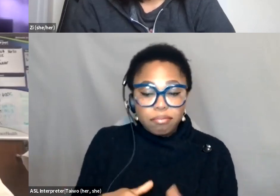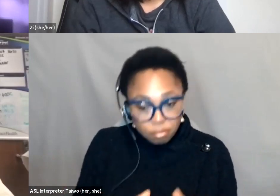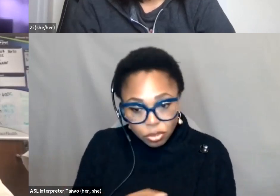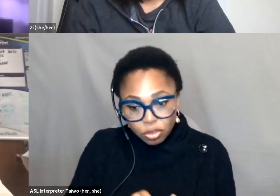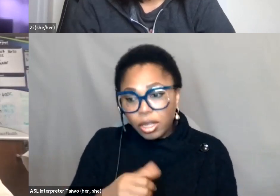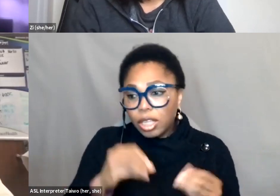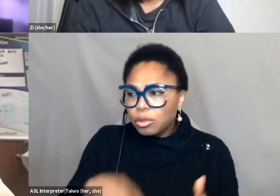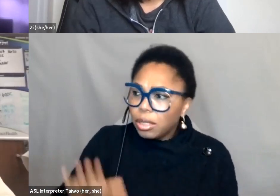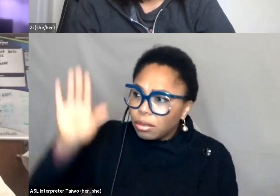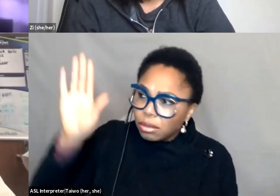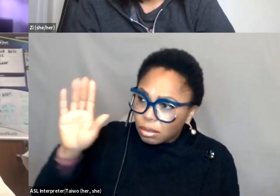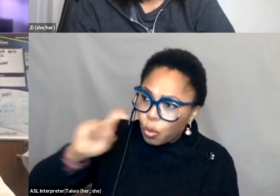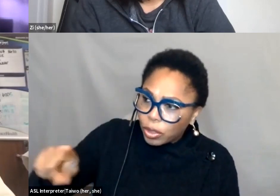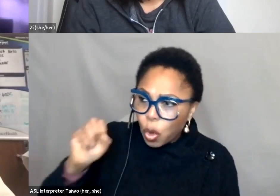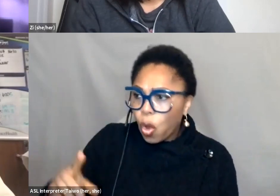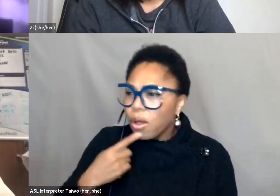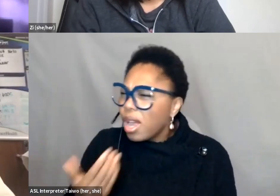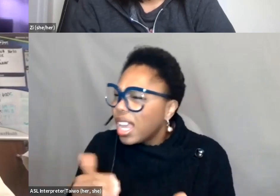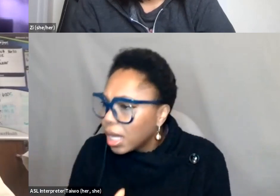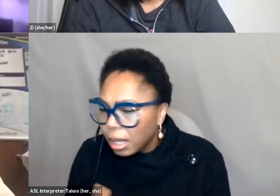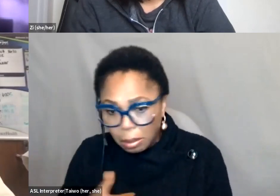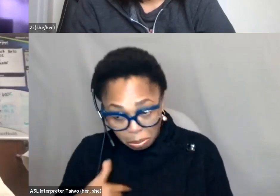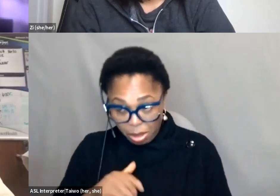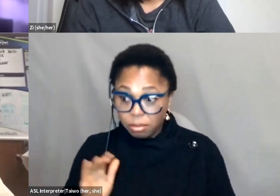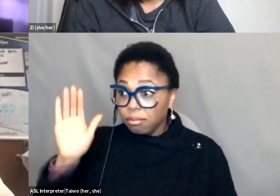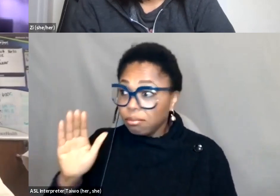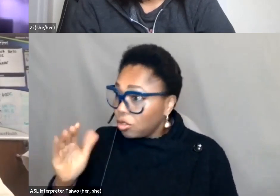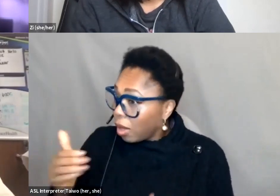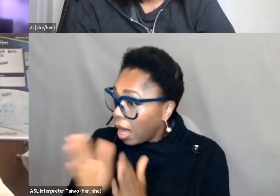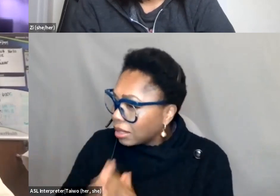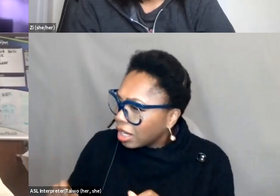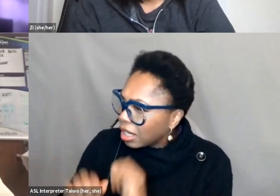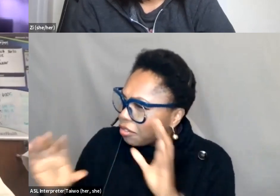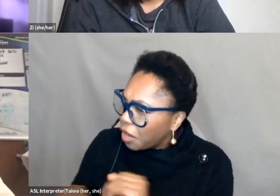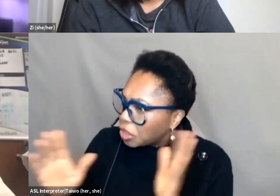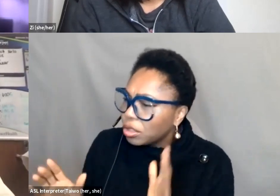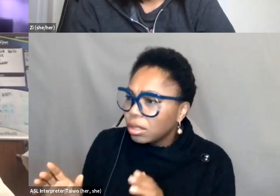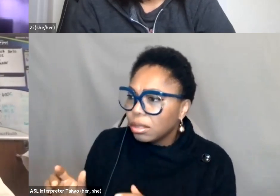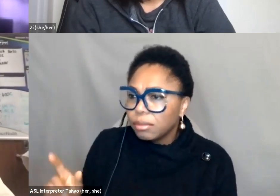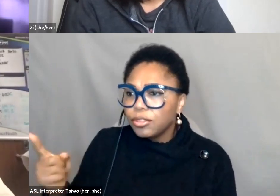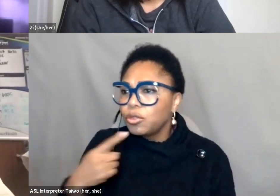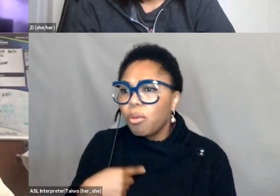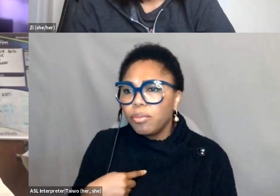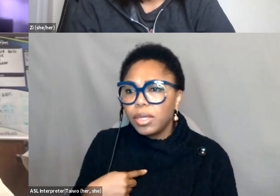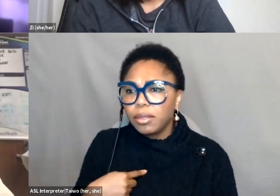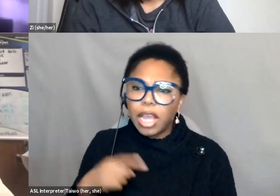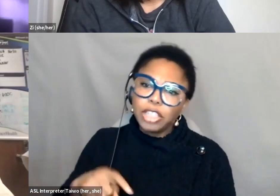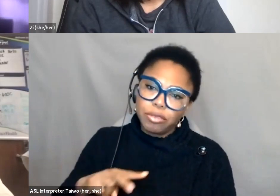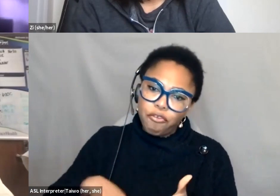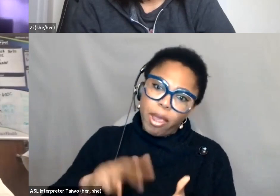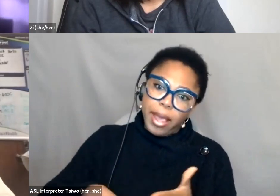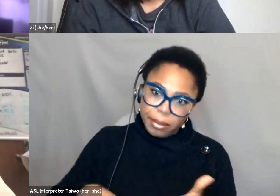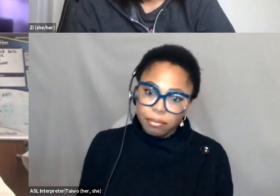to be repeated. When I raised my hand and asked for clarification on a point in the lesson, I was told that I should have read the